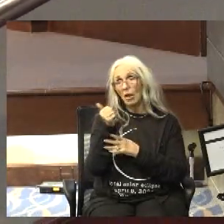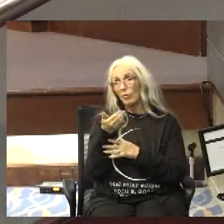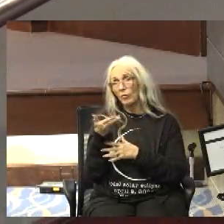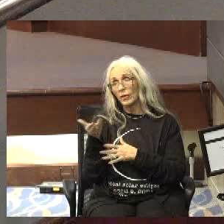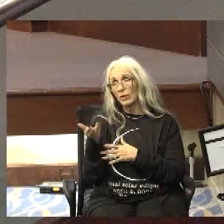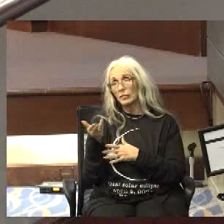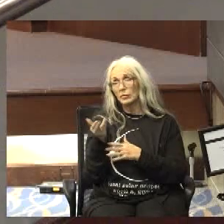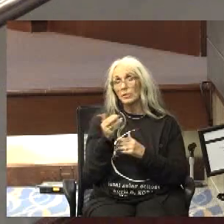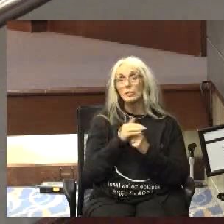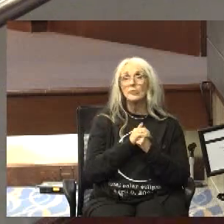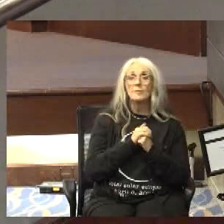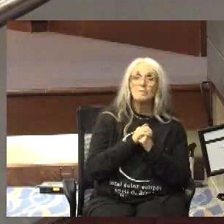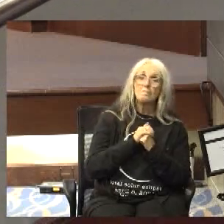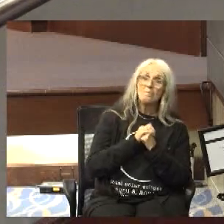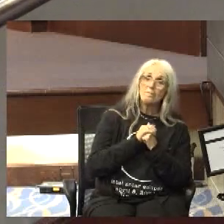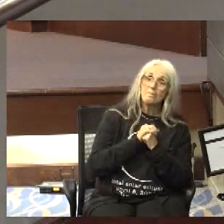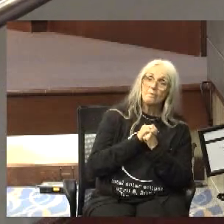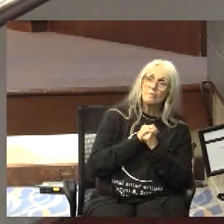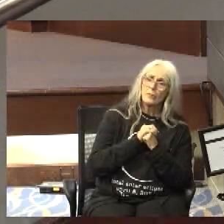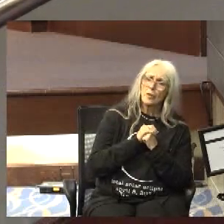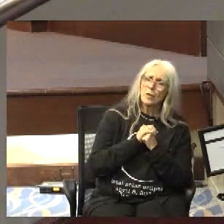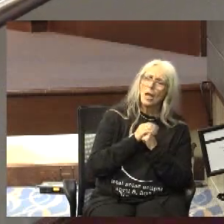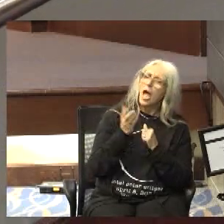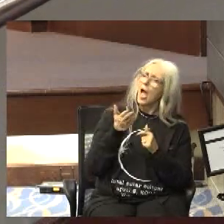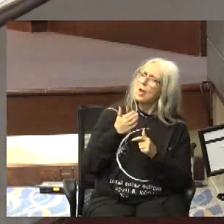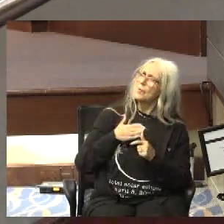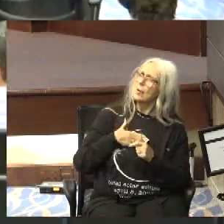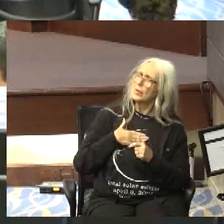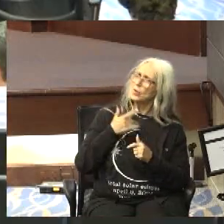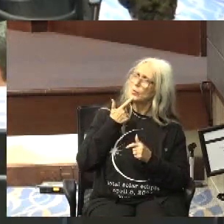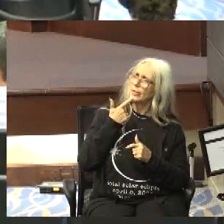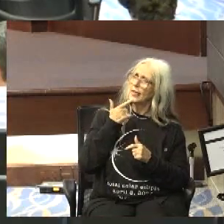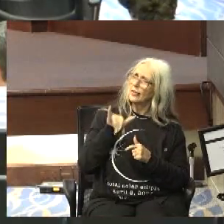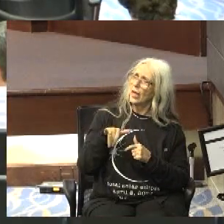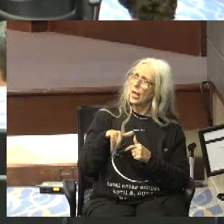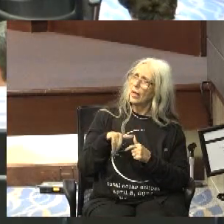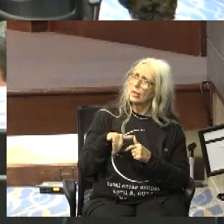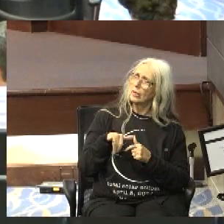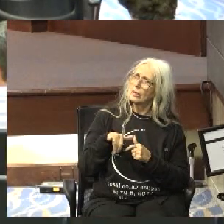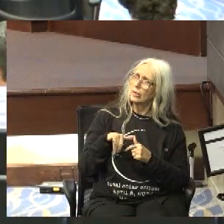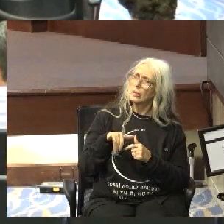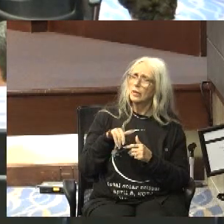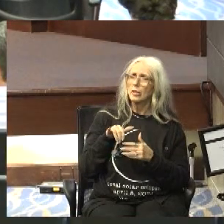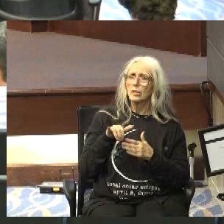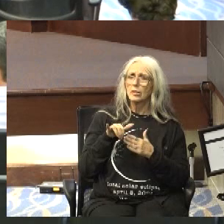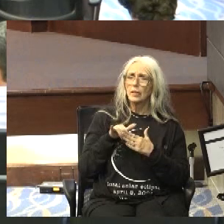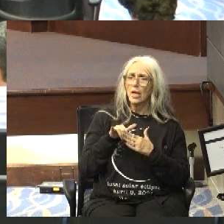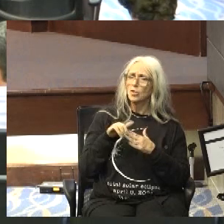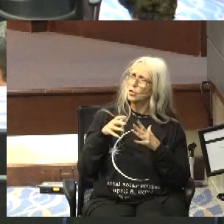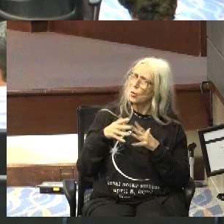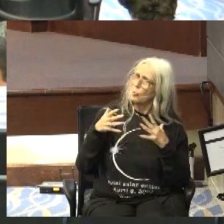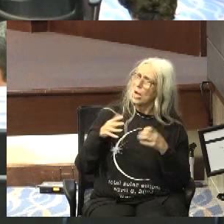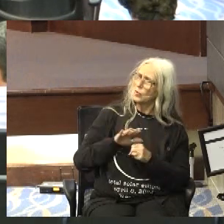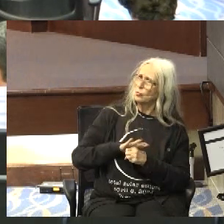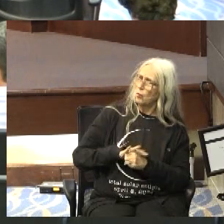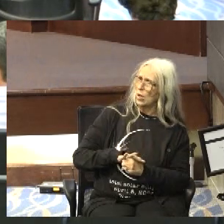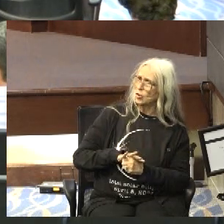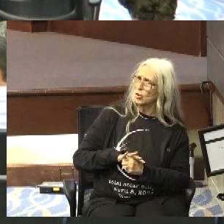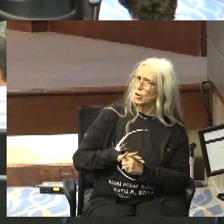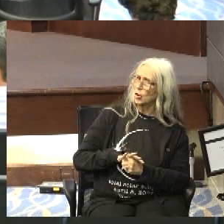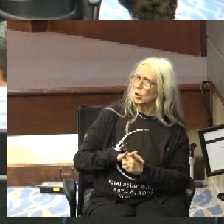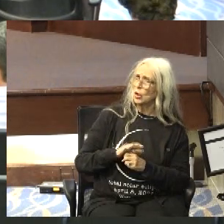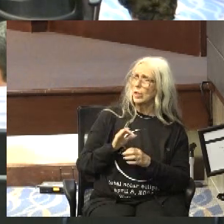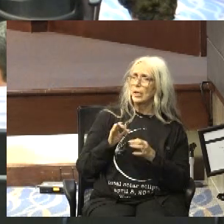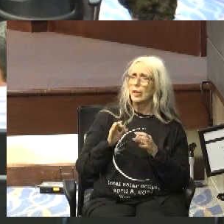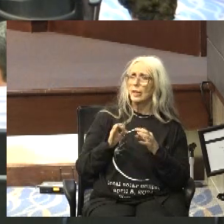much demand on that day. I'm glad you said that. Is it going to be too much pressure